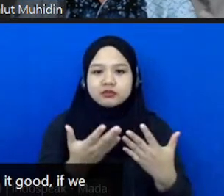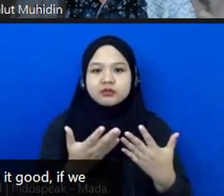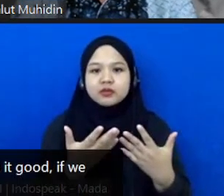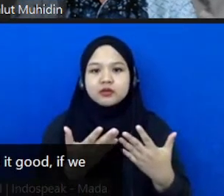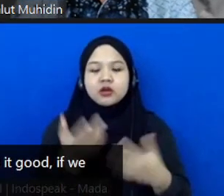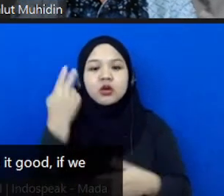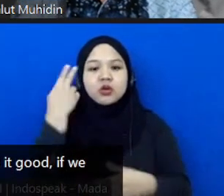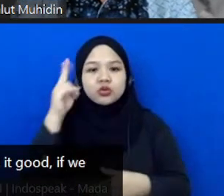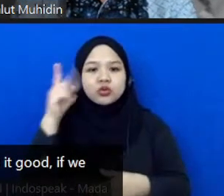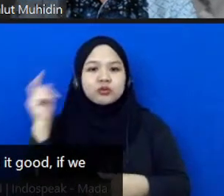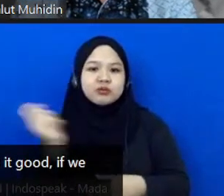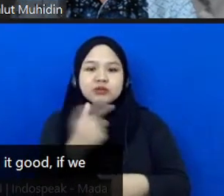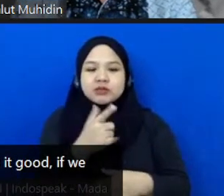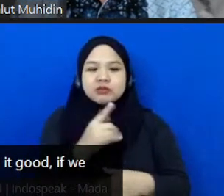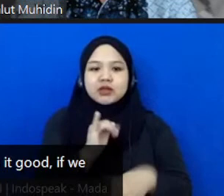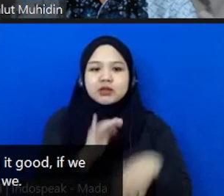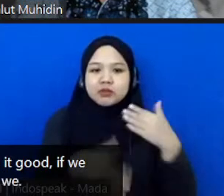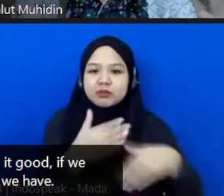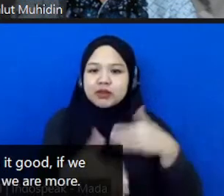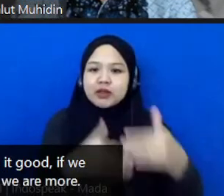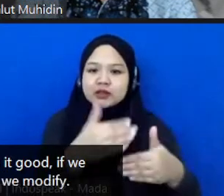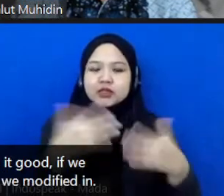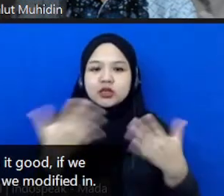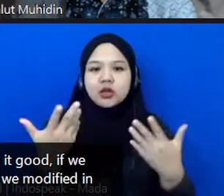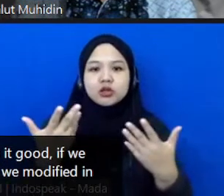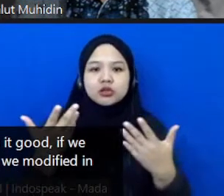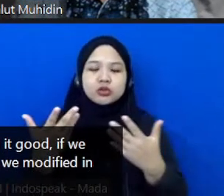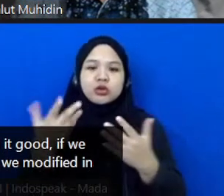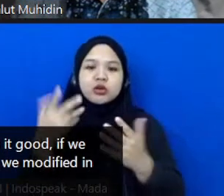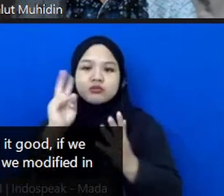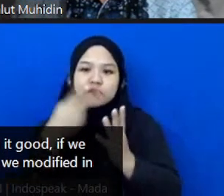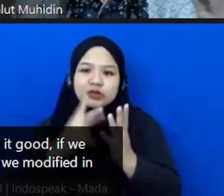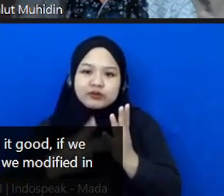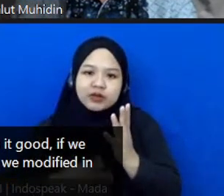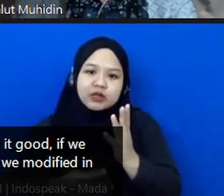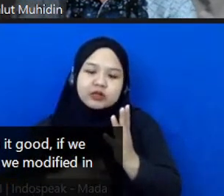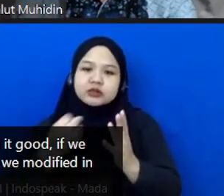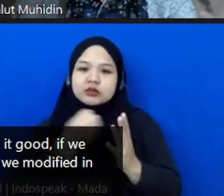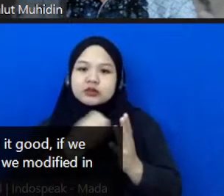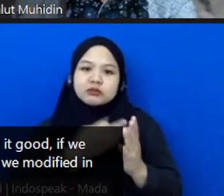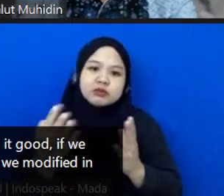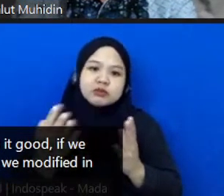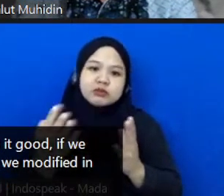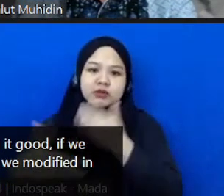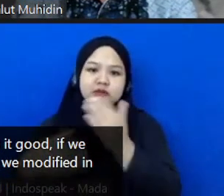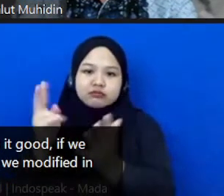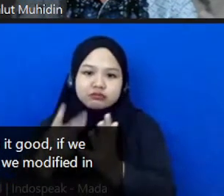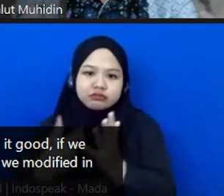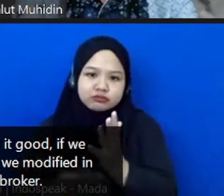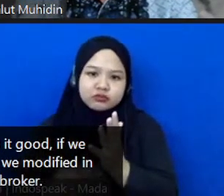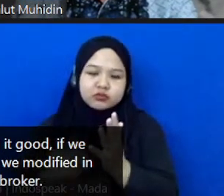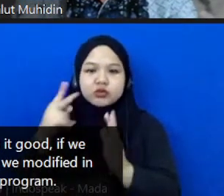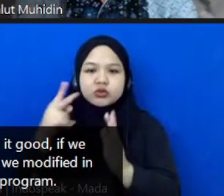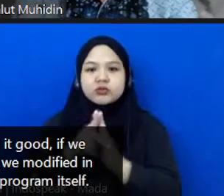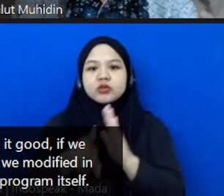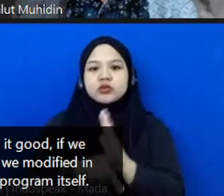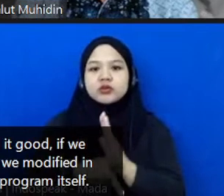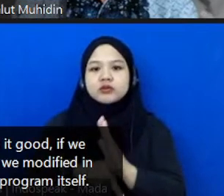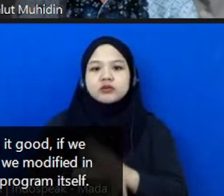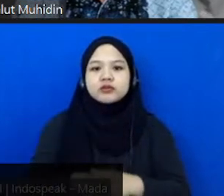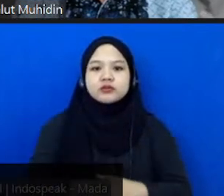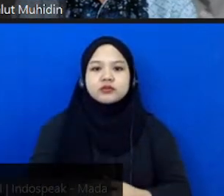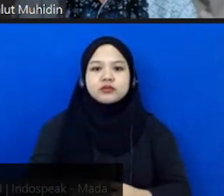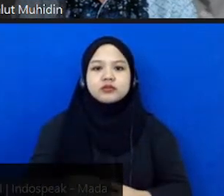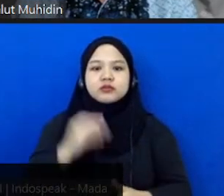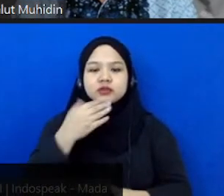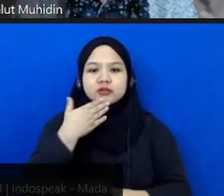accelerate the implementation, or should we modify in some part of the implementation of the program itself? Okay, thank